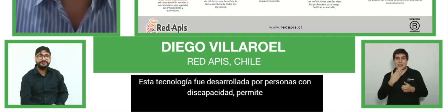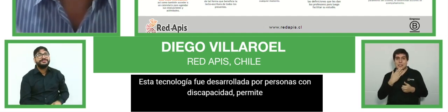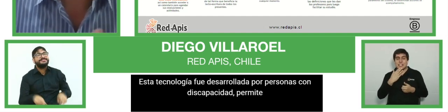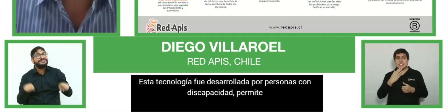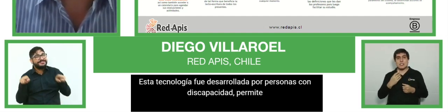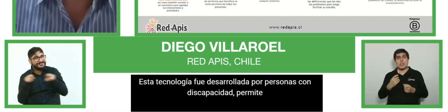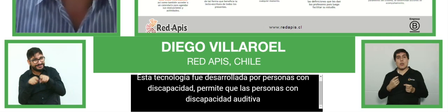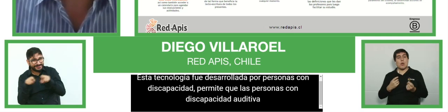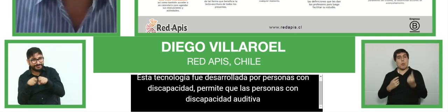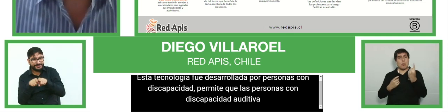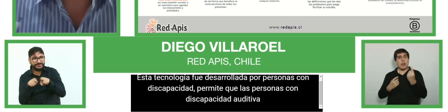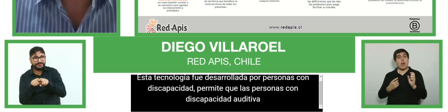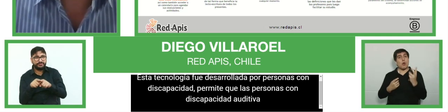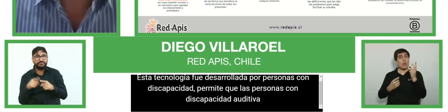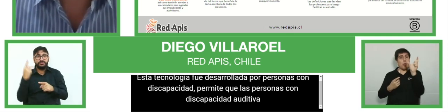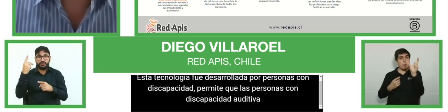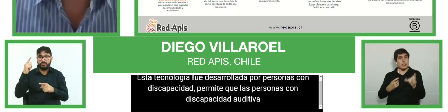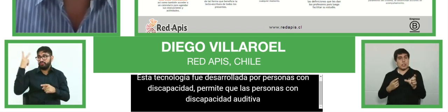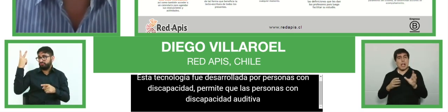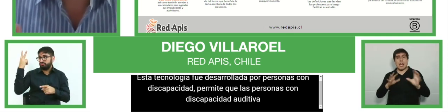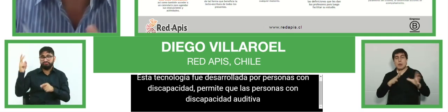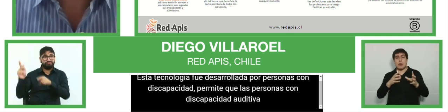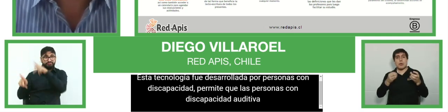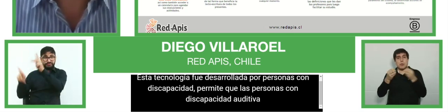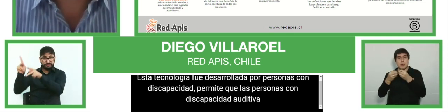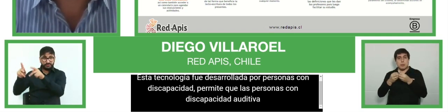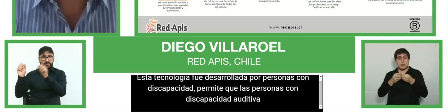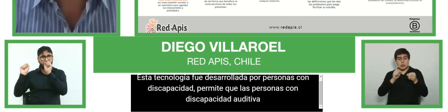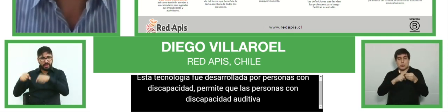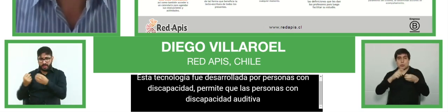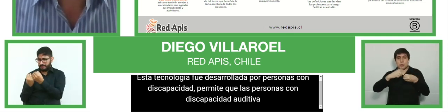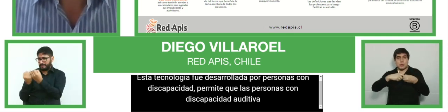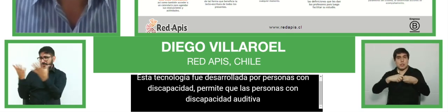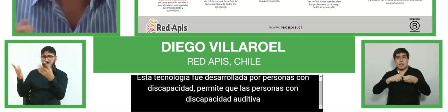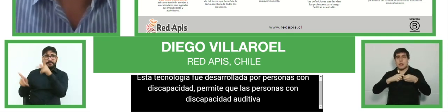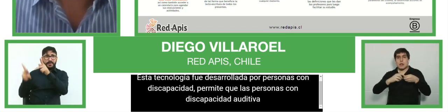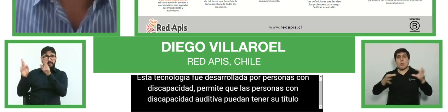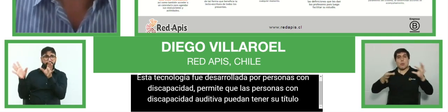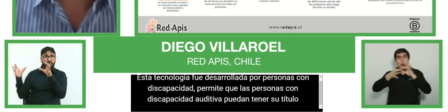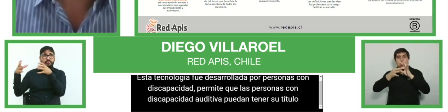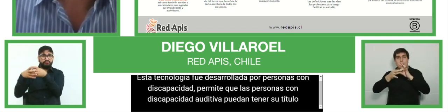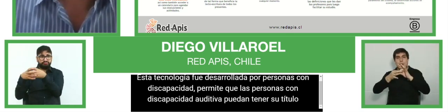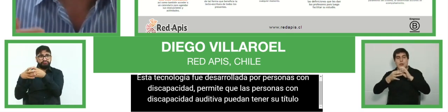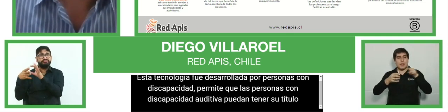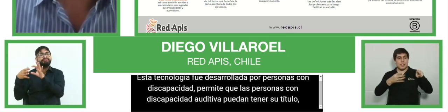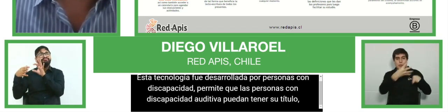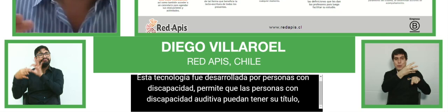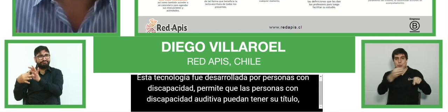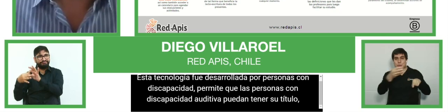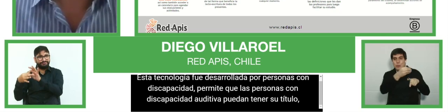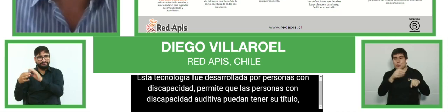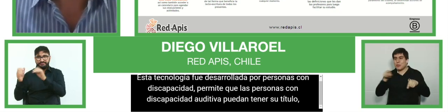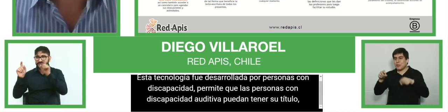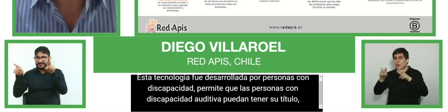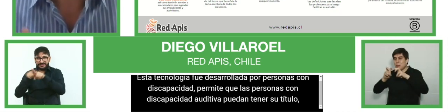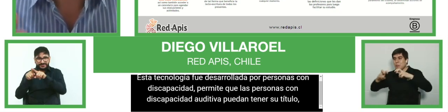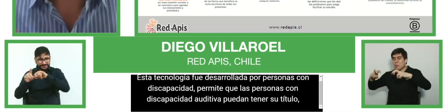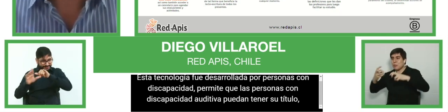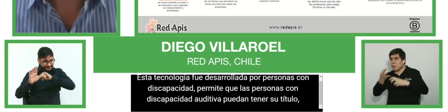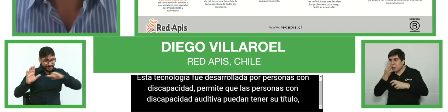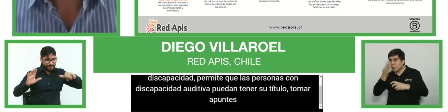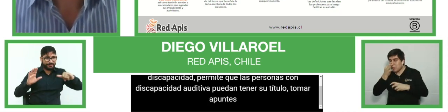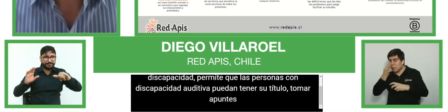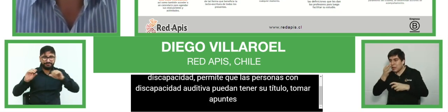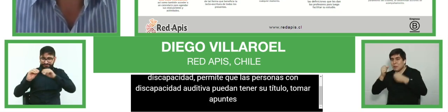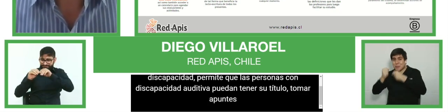several connected in the same transcription at the same time. And all the information, both text and audio, are kept